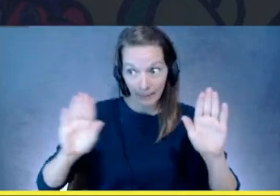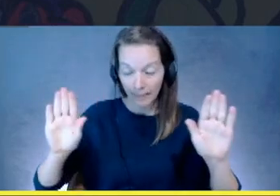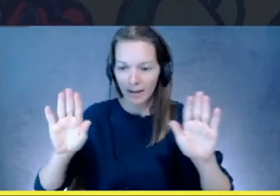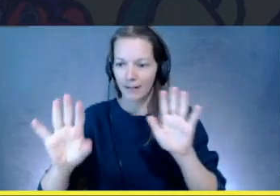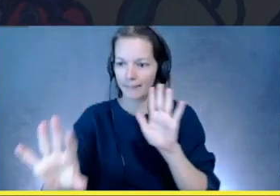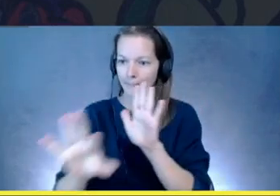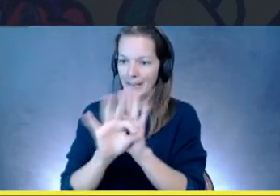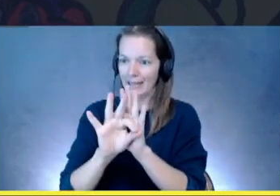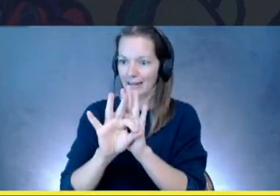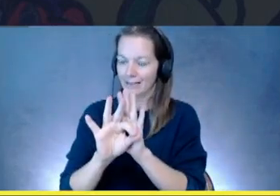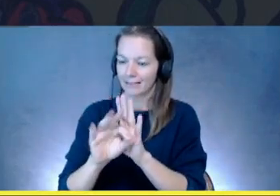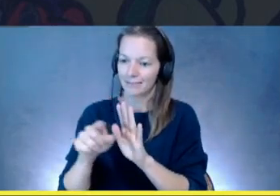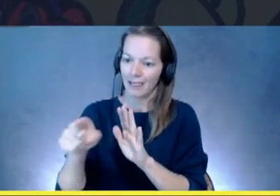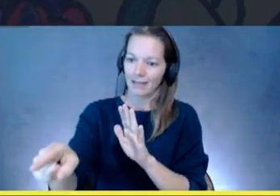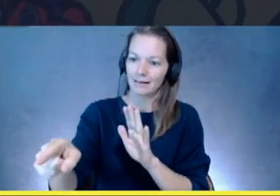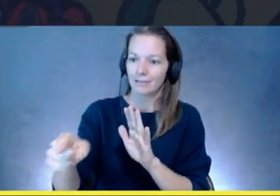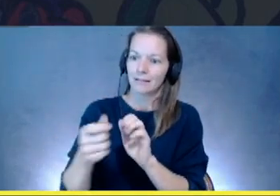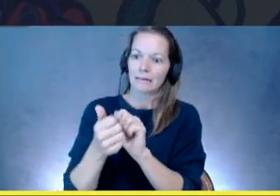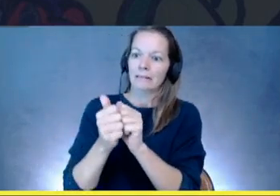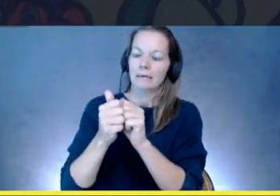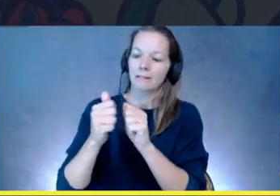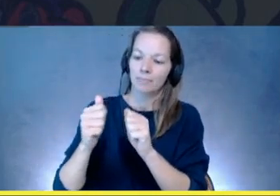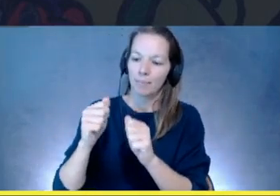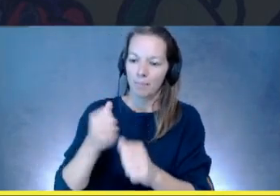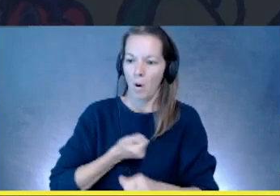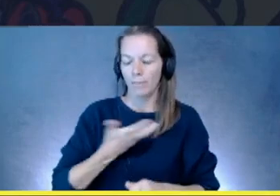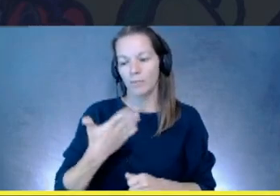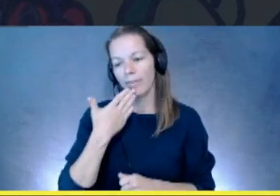for it. Really appreciate you sharing that with us today.